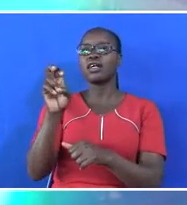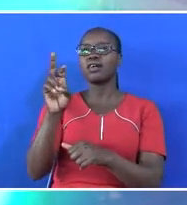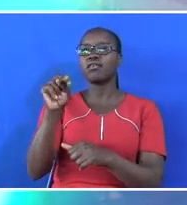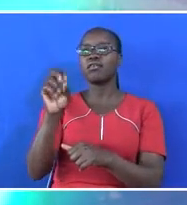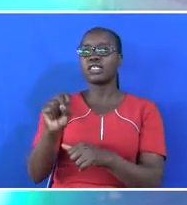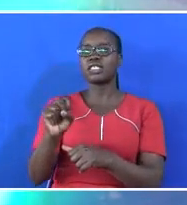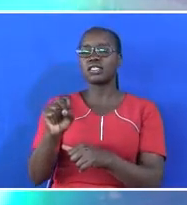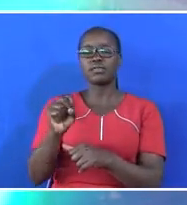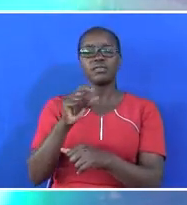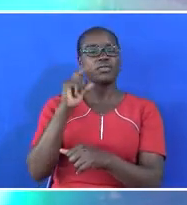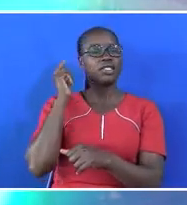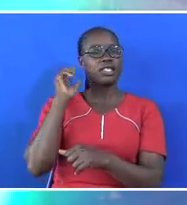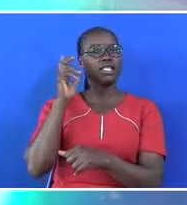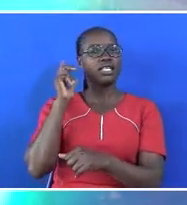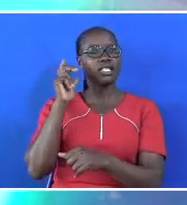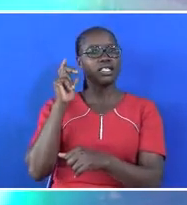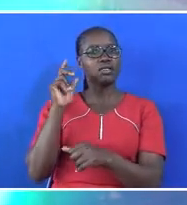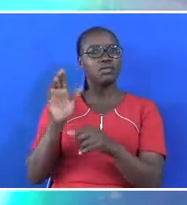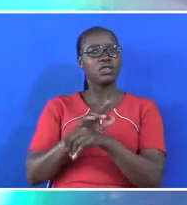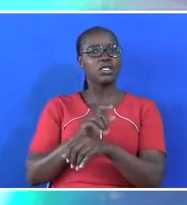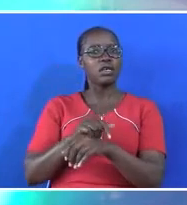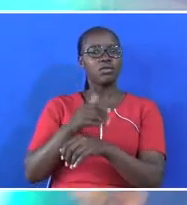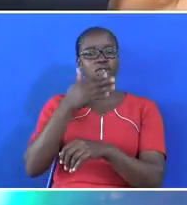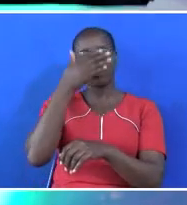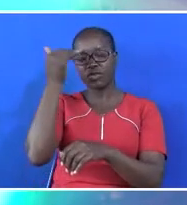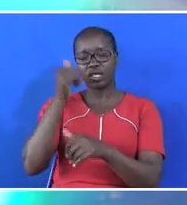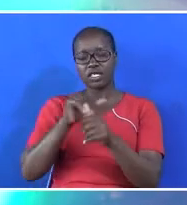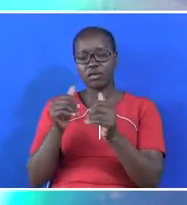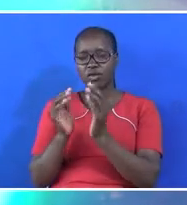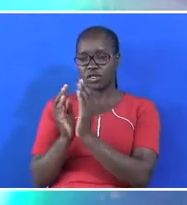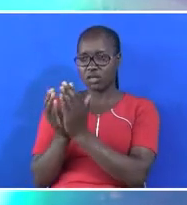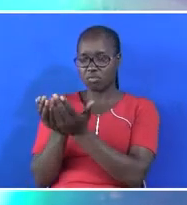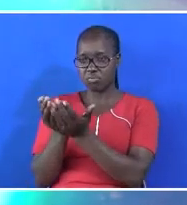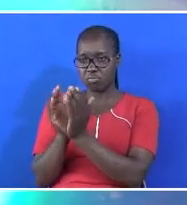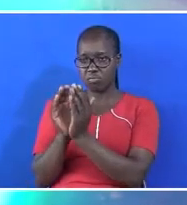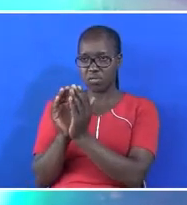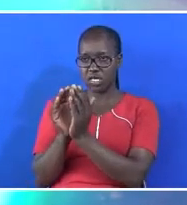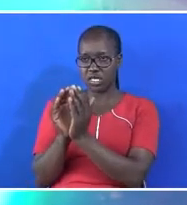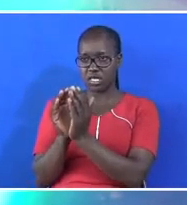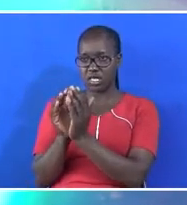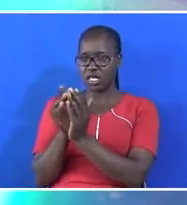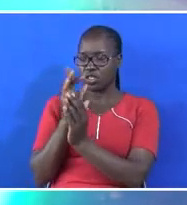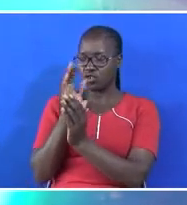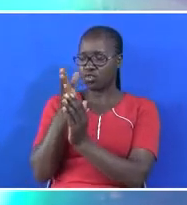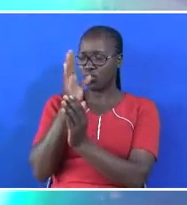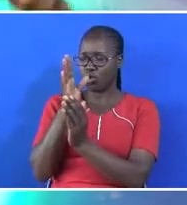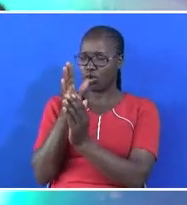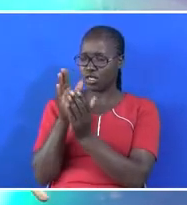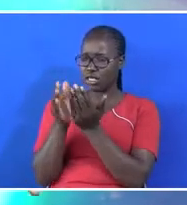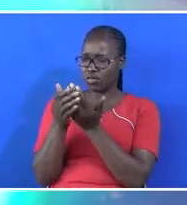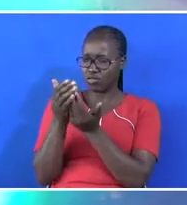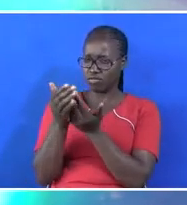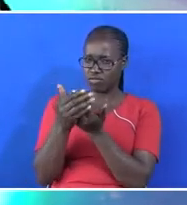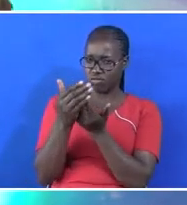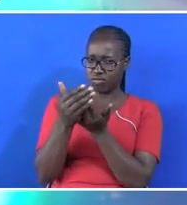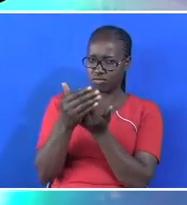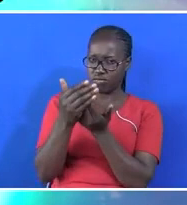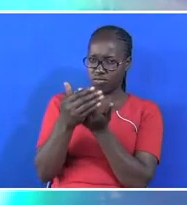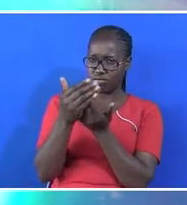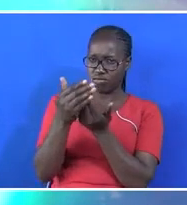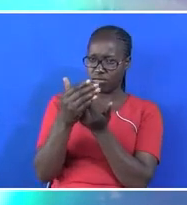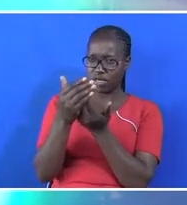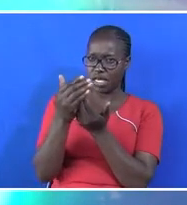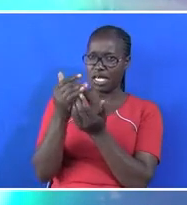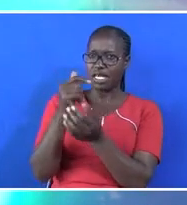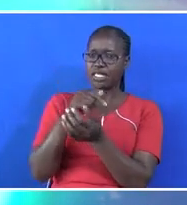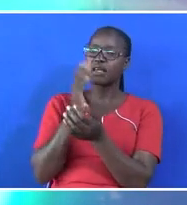have hatched their eggs, most of the time they forget about their nests And so God takes up. God takes up. Immediately Mother